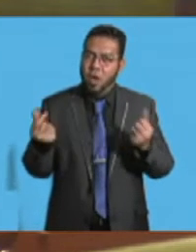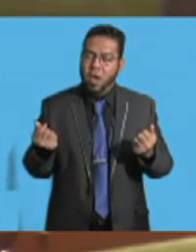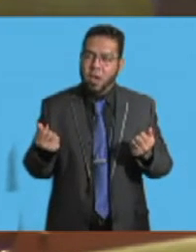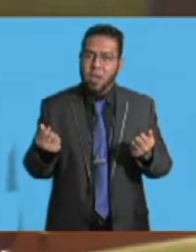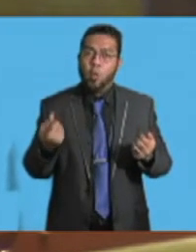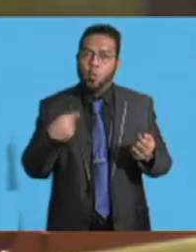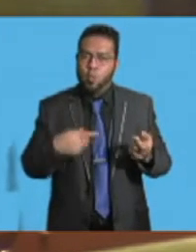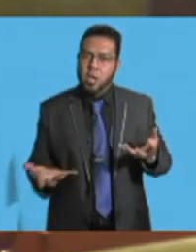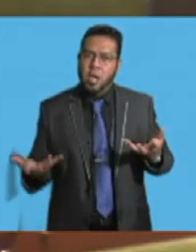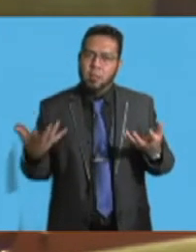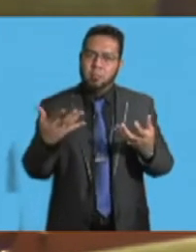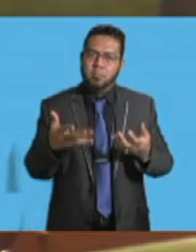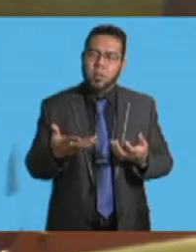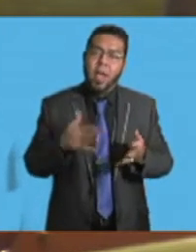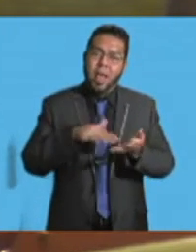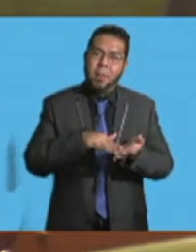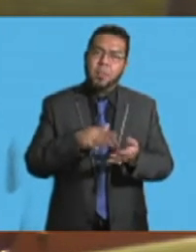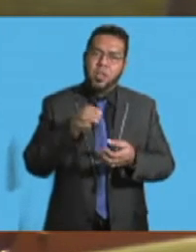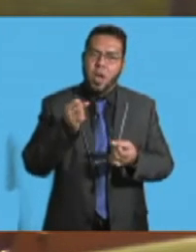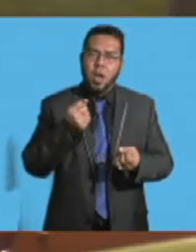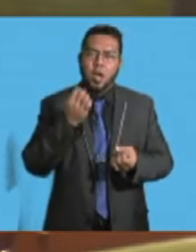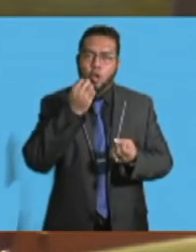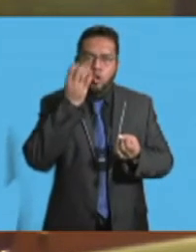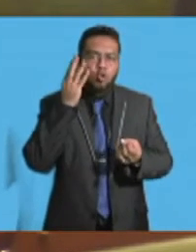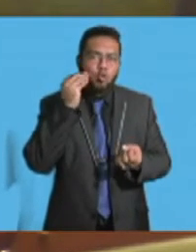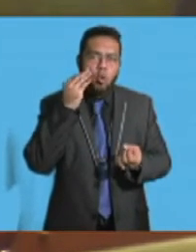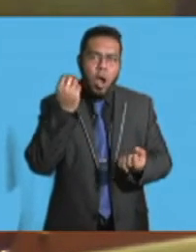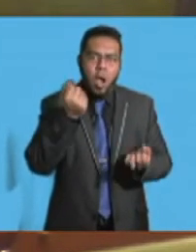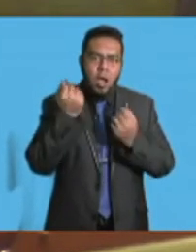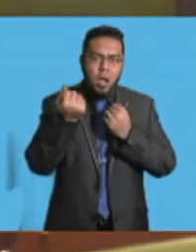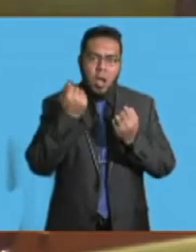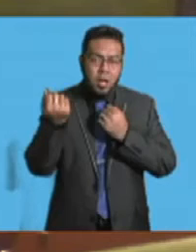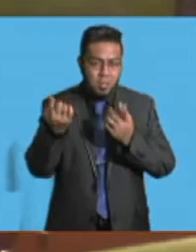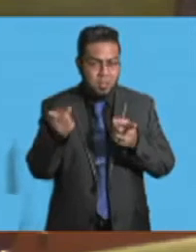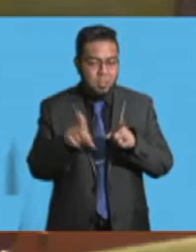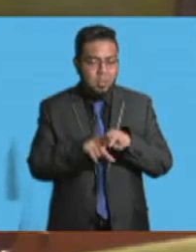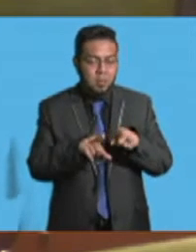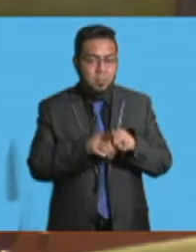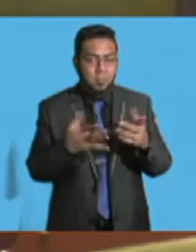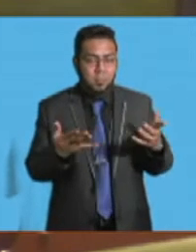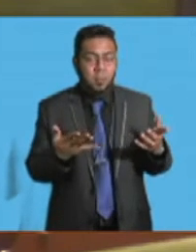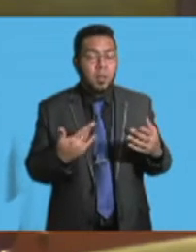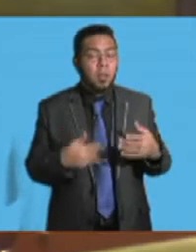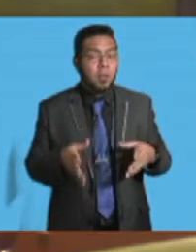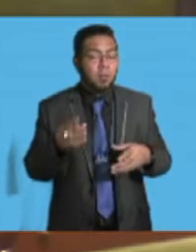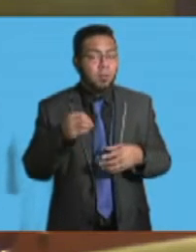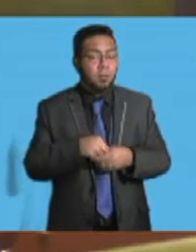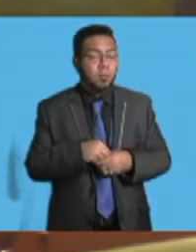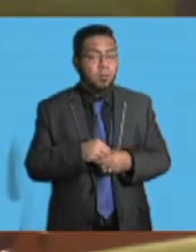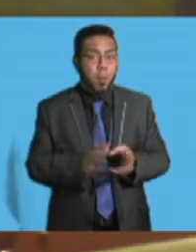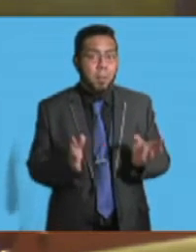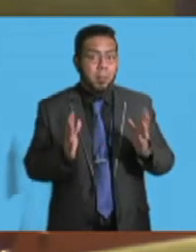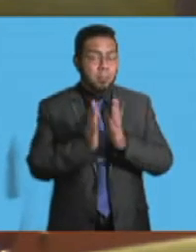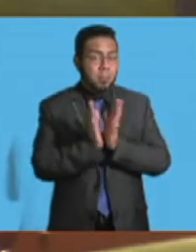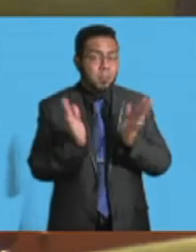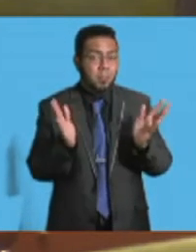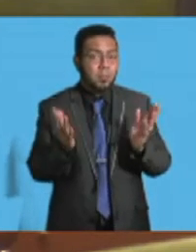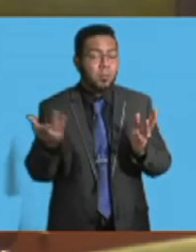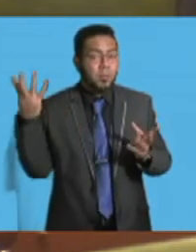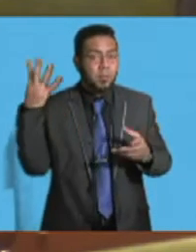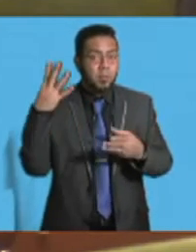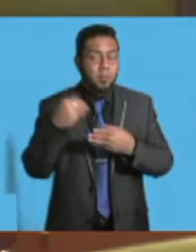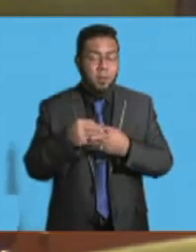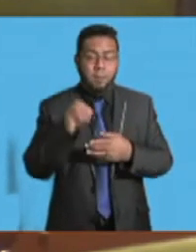Fiji's pineapple industry has been consistently performing well over the years. The average volume produced annually in the last 5 years amounted